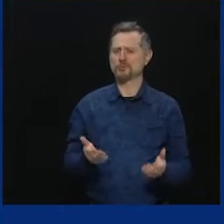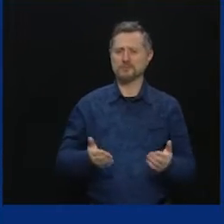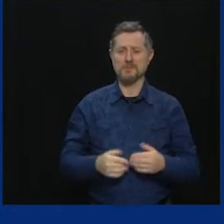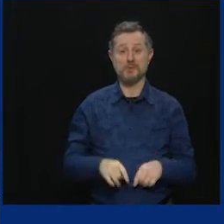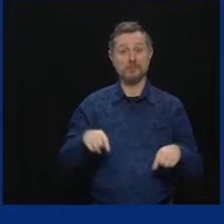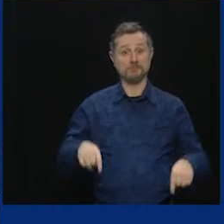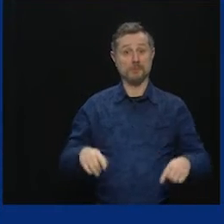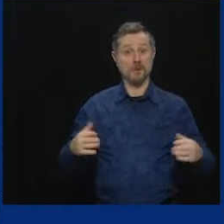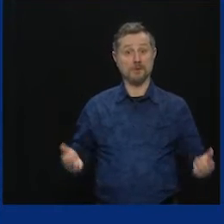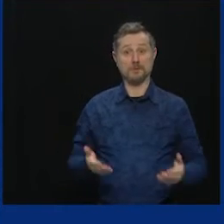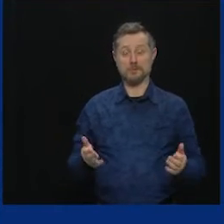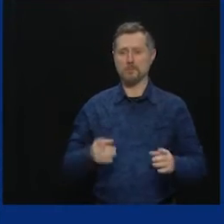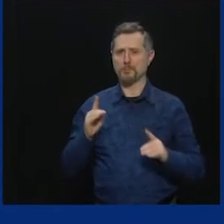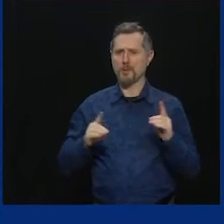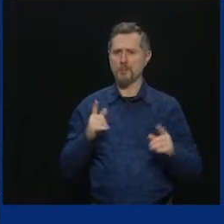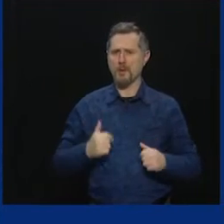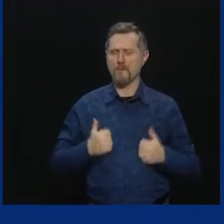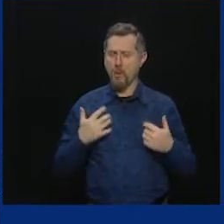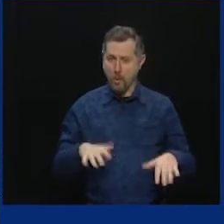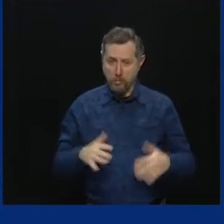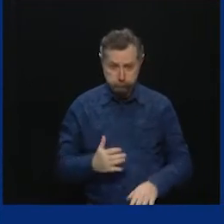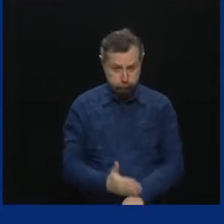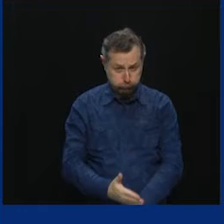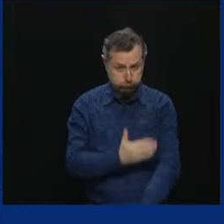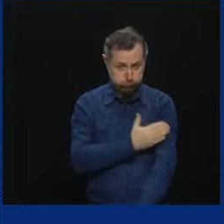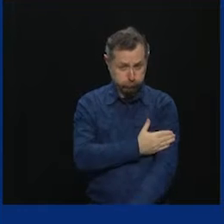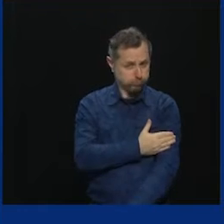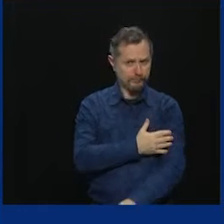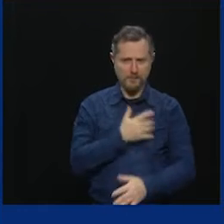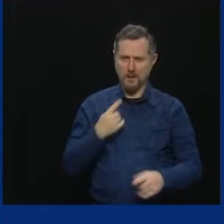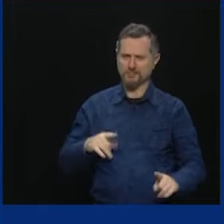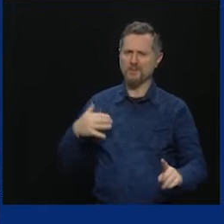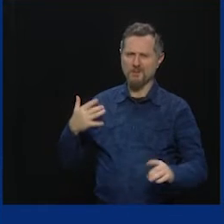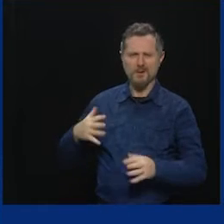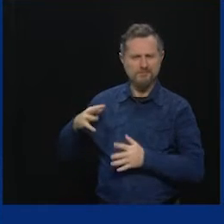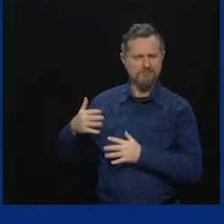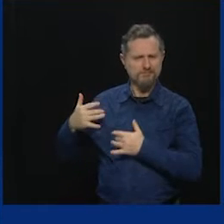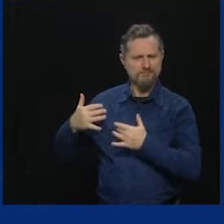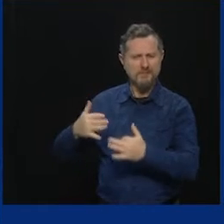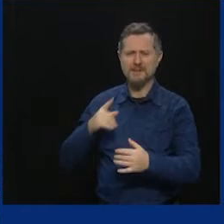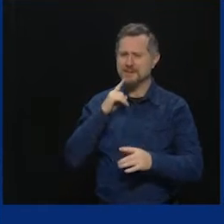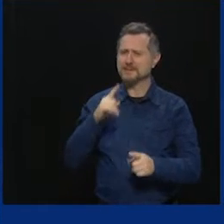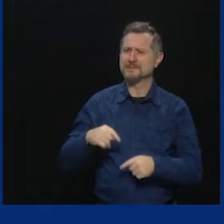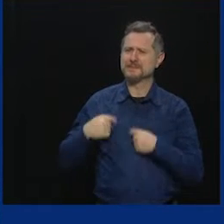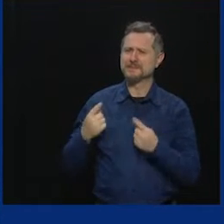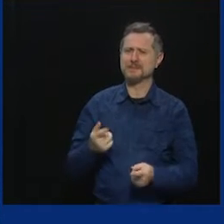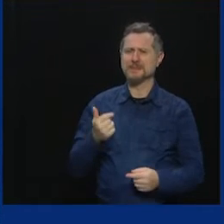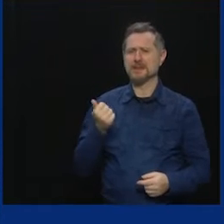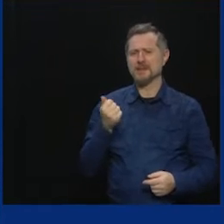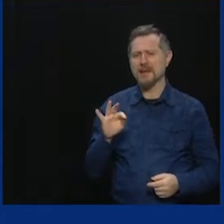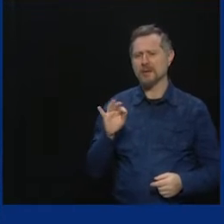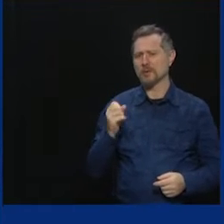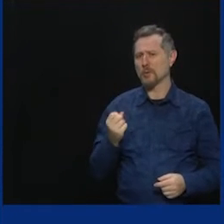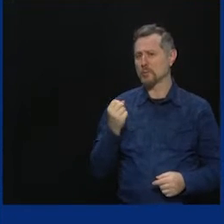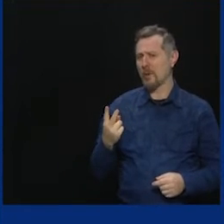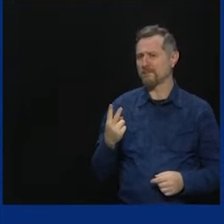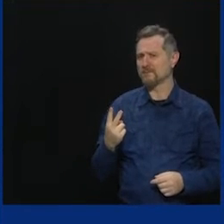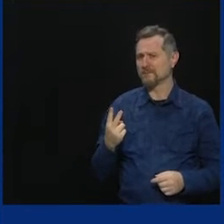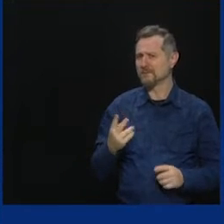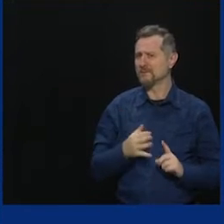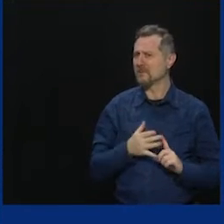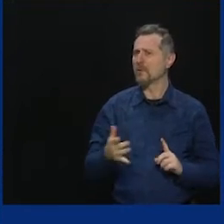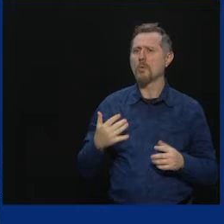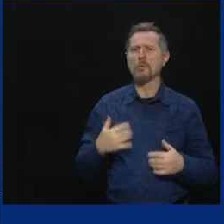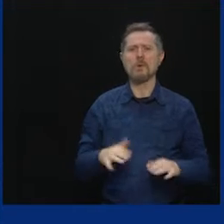literally turned around every single day and has been since 1912, I believe you've been in existence, 1912.